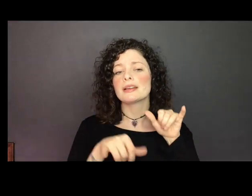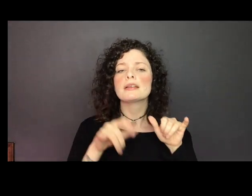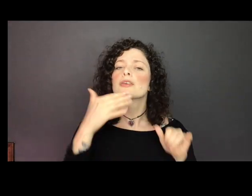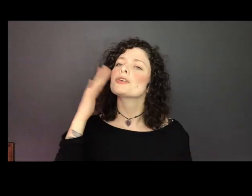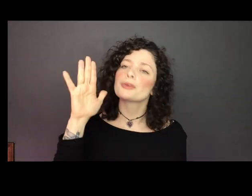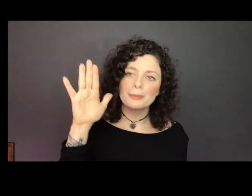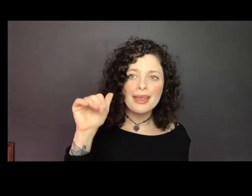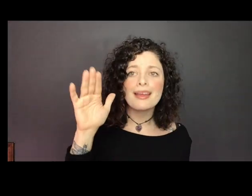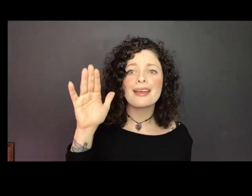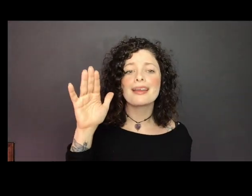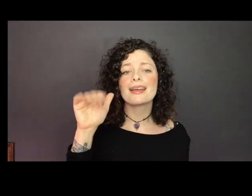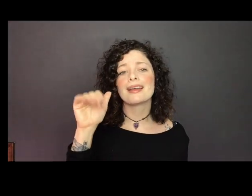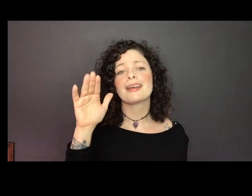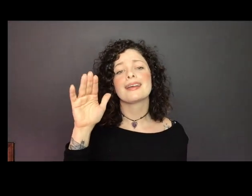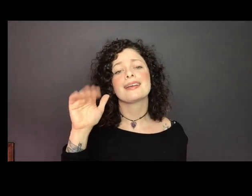goodbye.